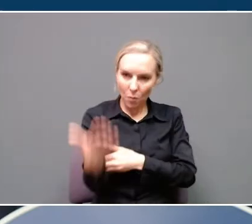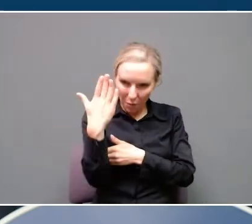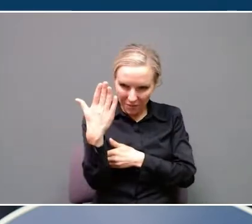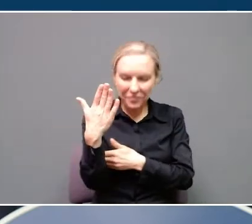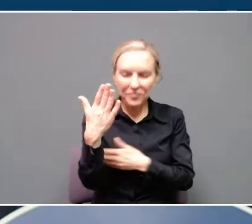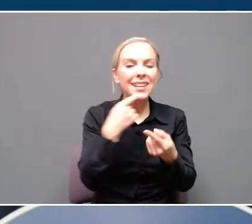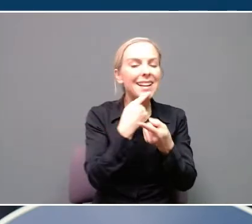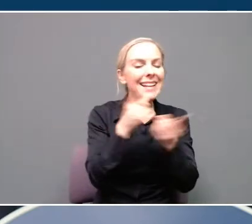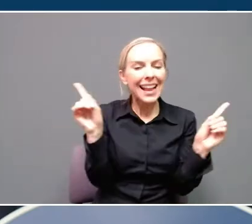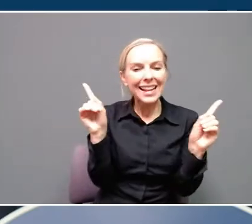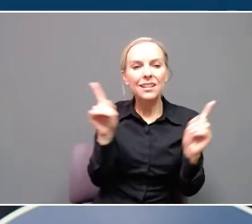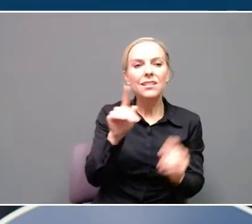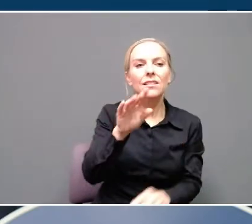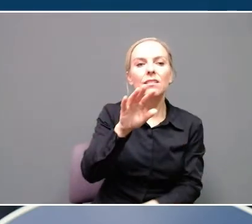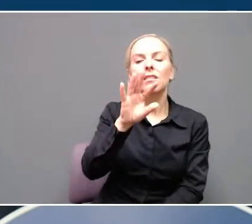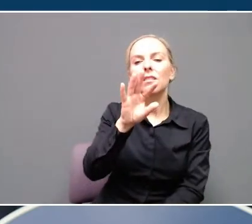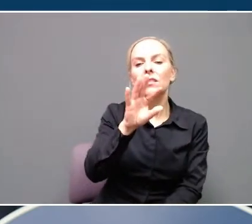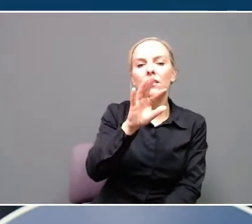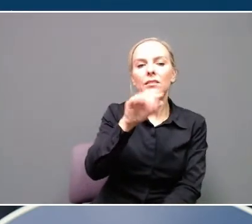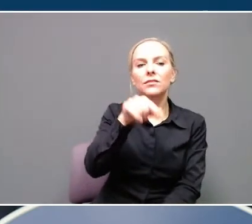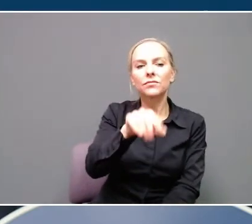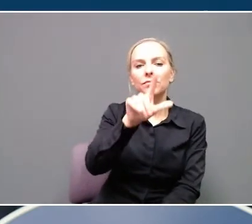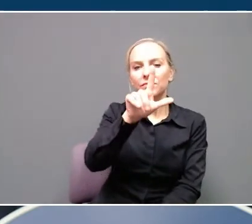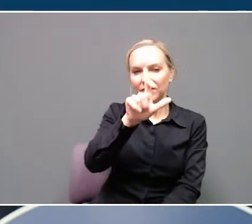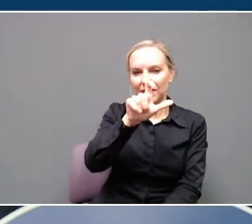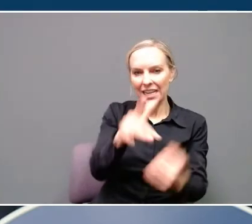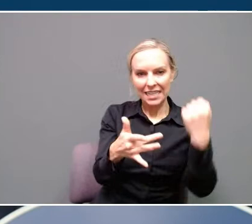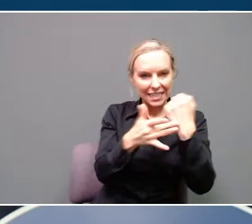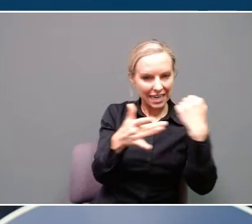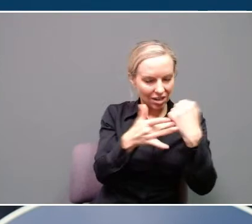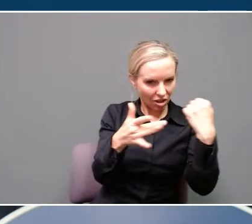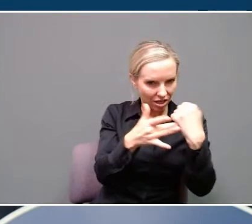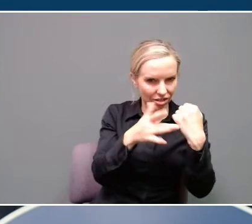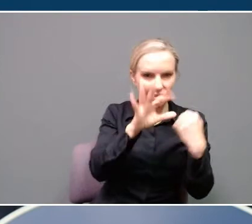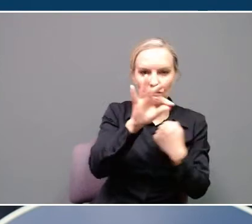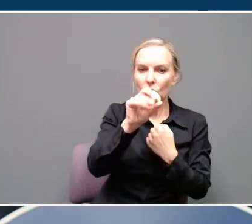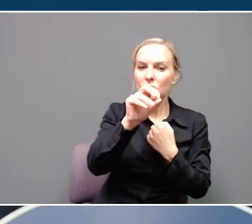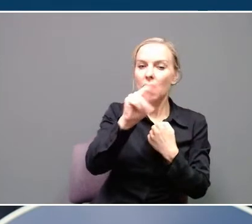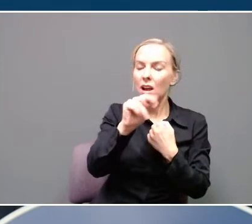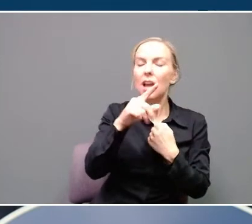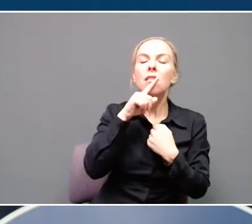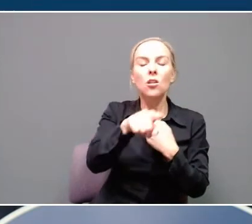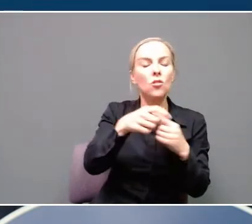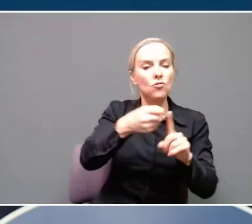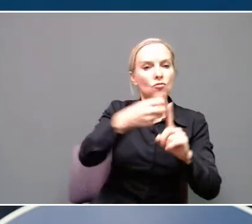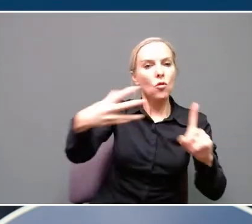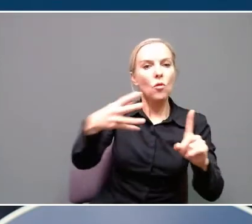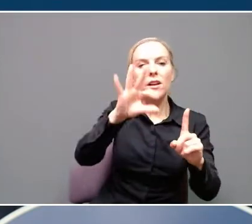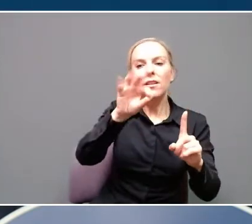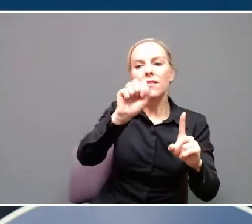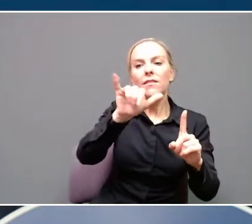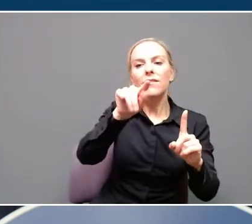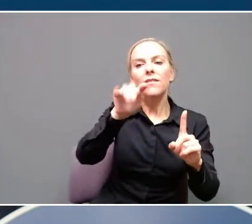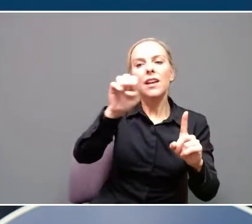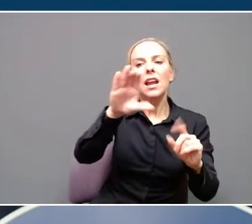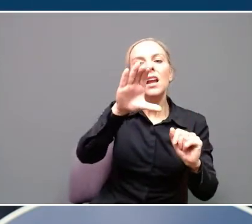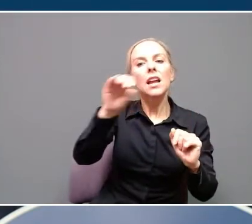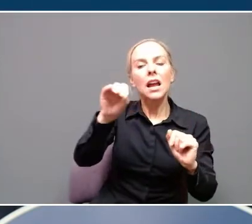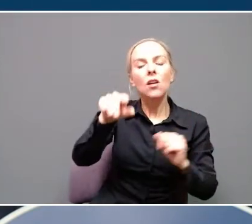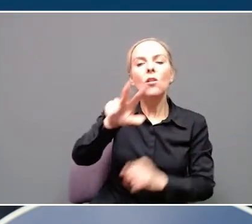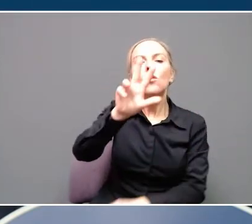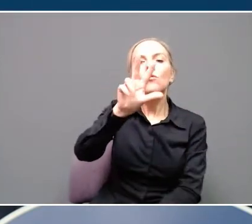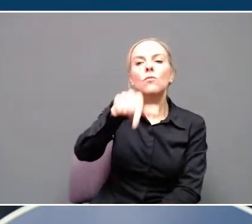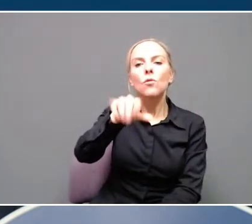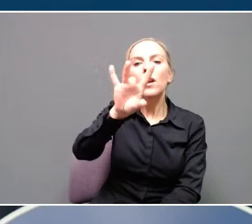that Funai Lexington Technology is growing in Fayette County with a $3.8 million investment.